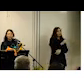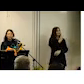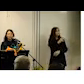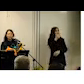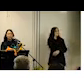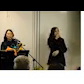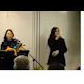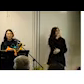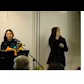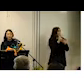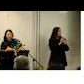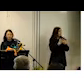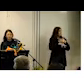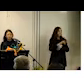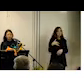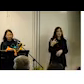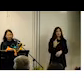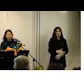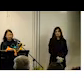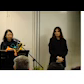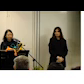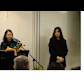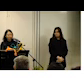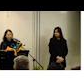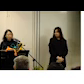will develop epilepsy during their lifetime.